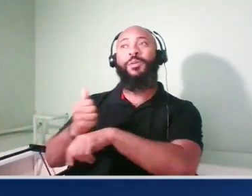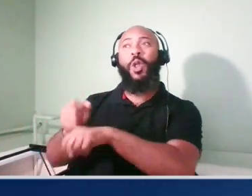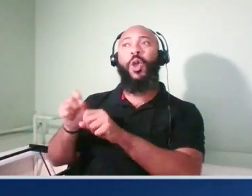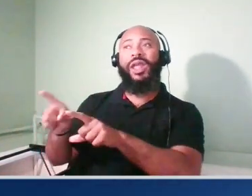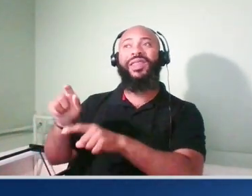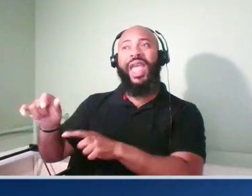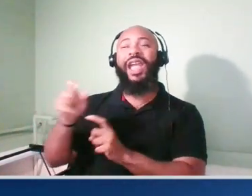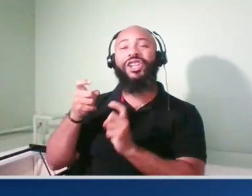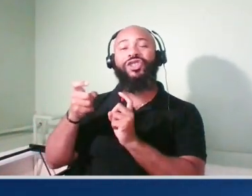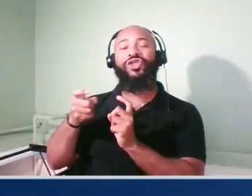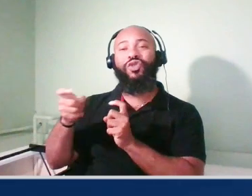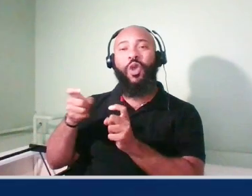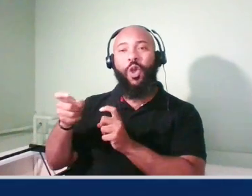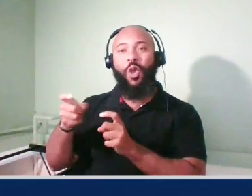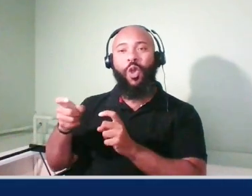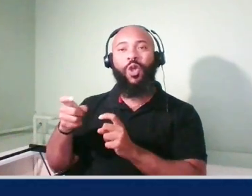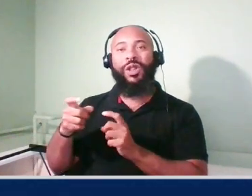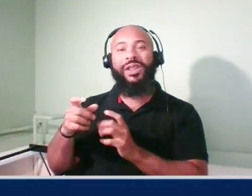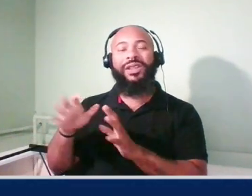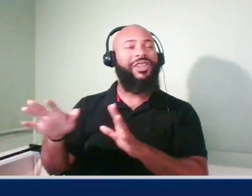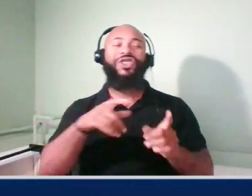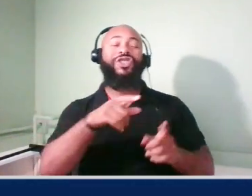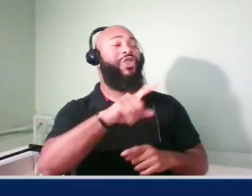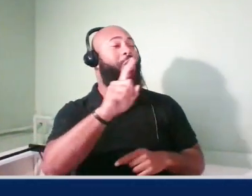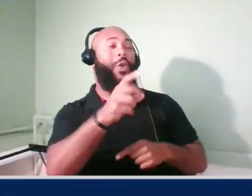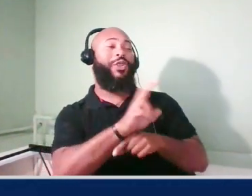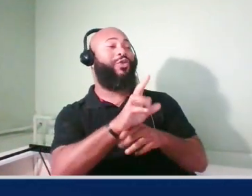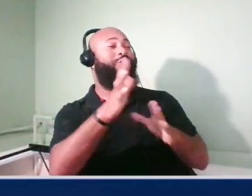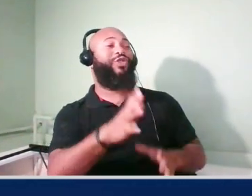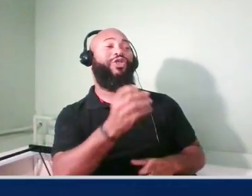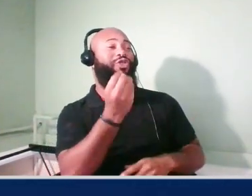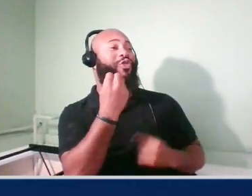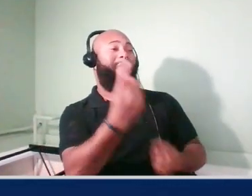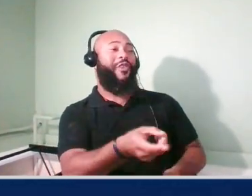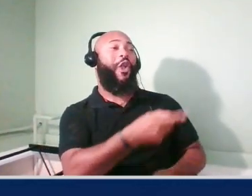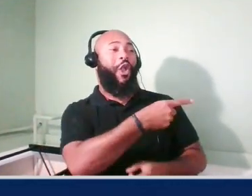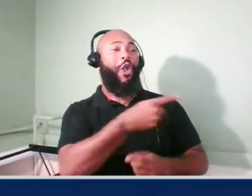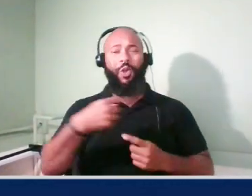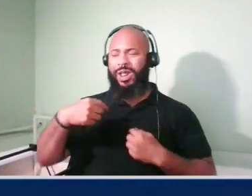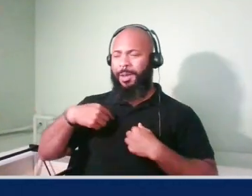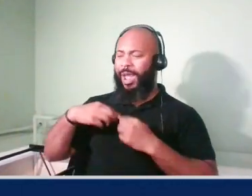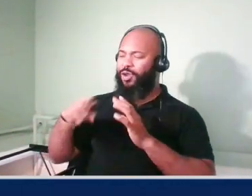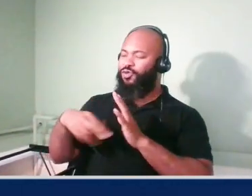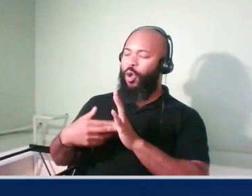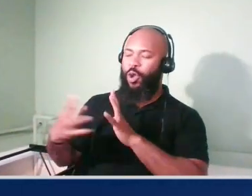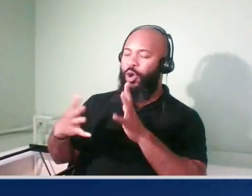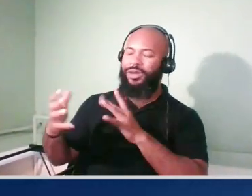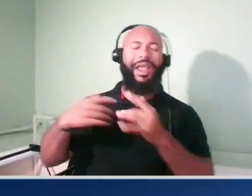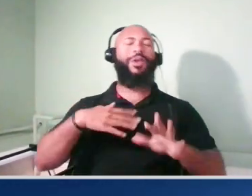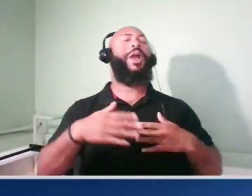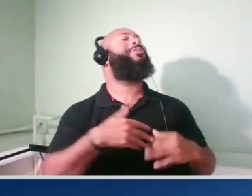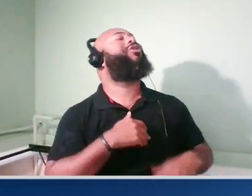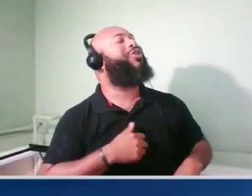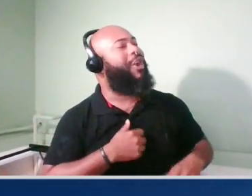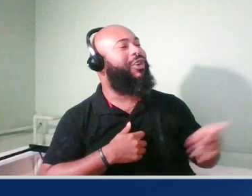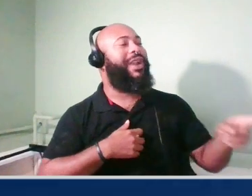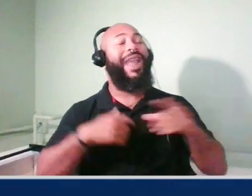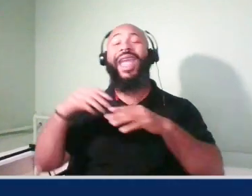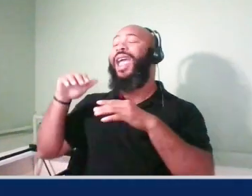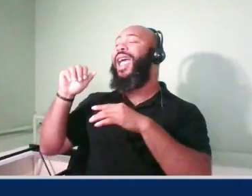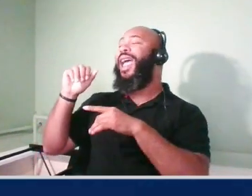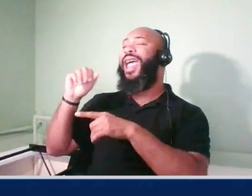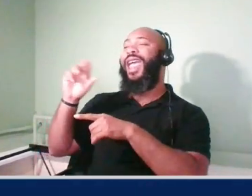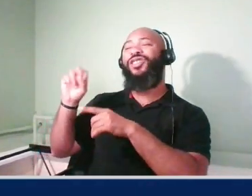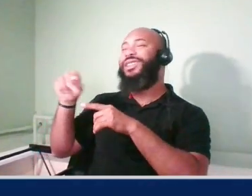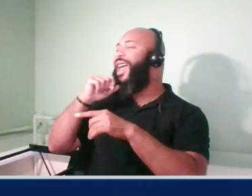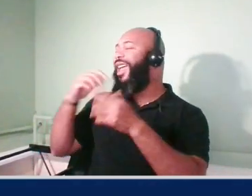role. What? Yet. Okay. You're the only user so far. Well, am I a role? Sorry. Aaron is not clear to access the S3 buckets yet. There you go. All